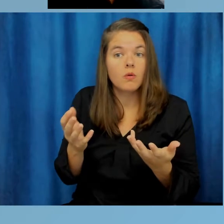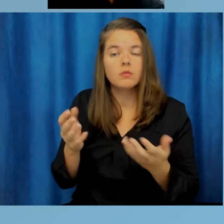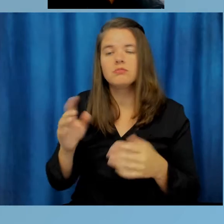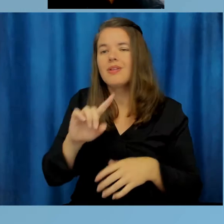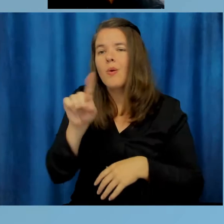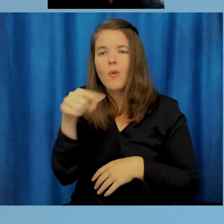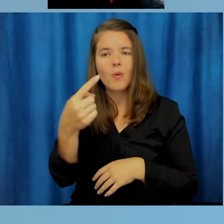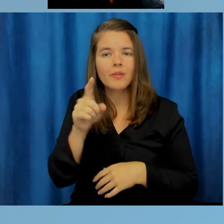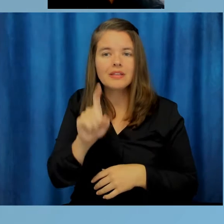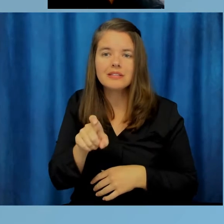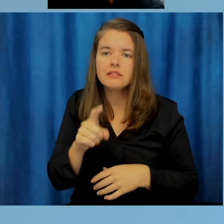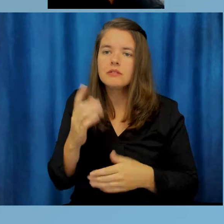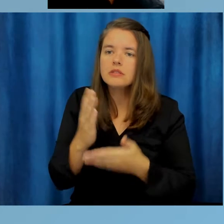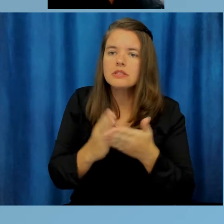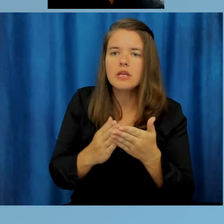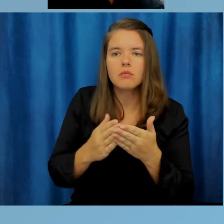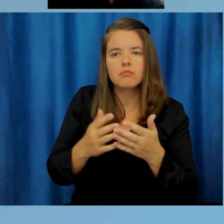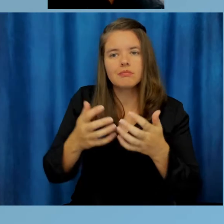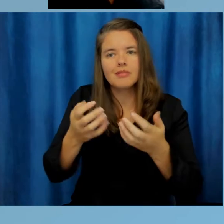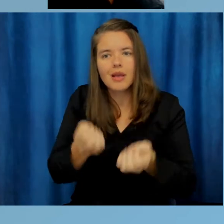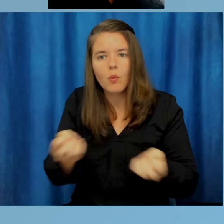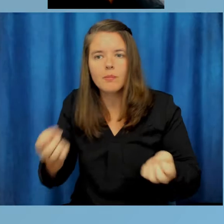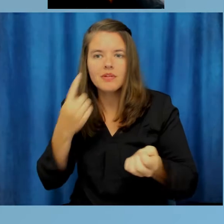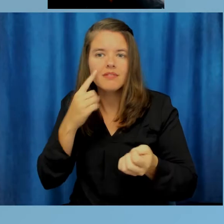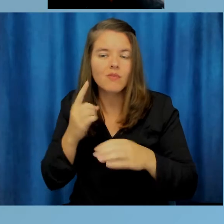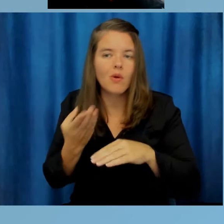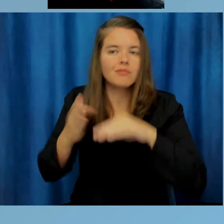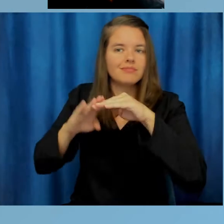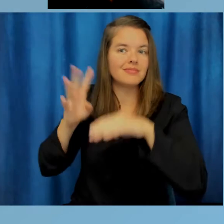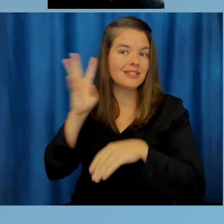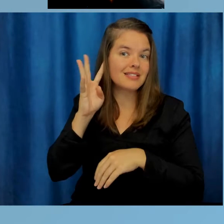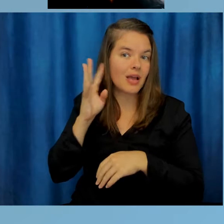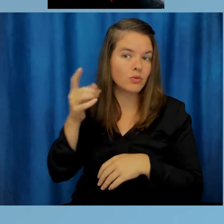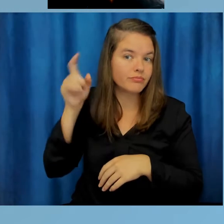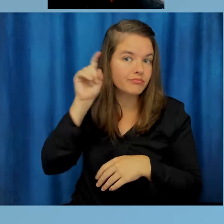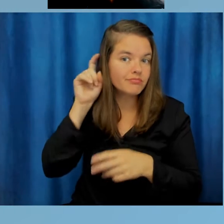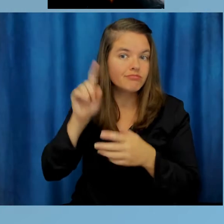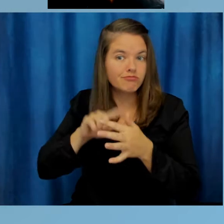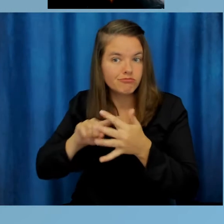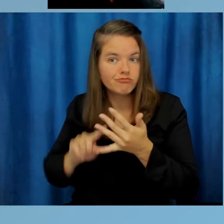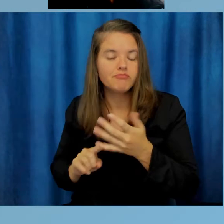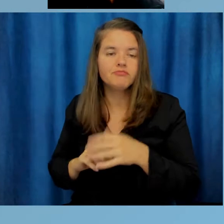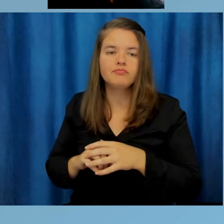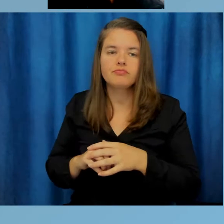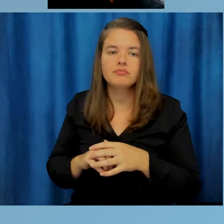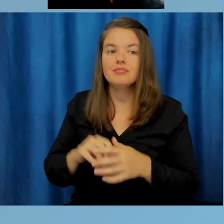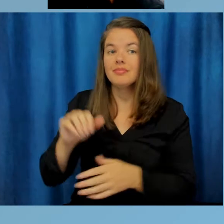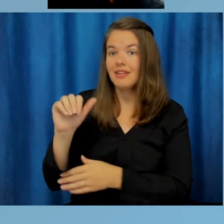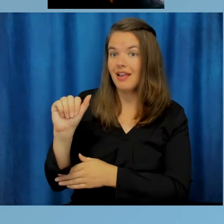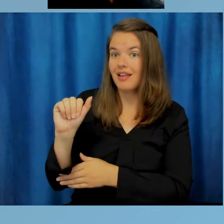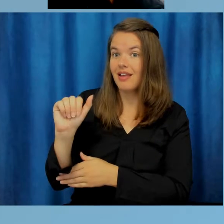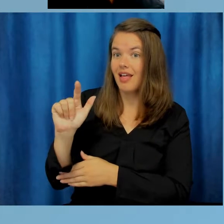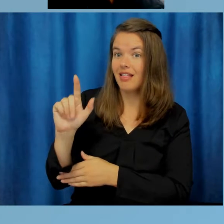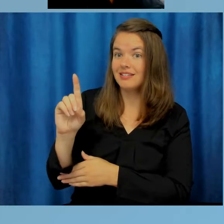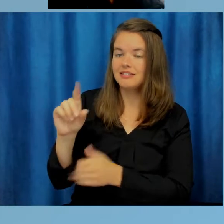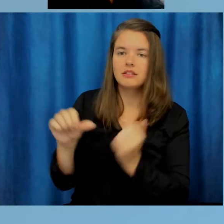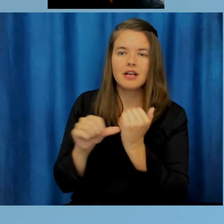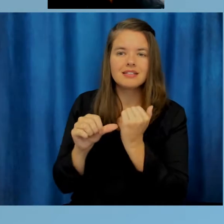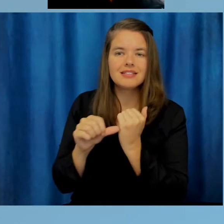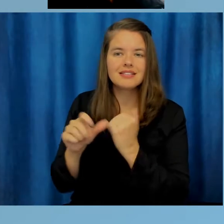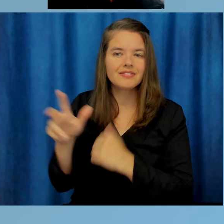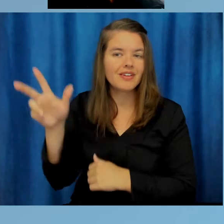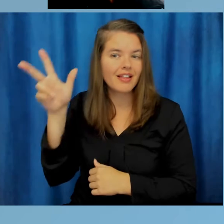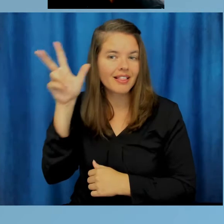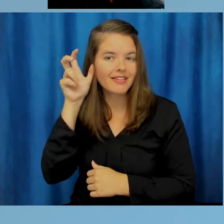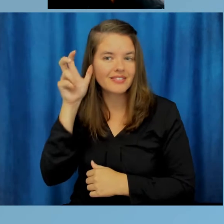you would need to do is some type of an amplification device. So assistive listening devices, also known as